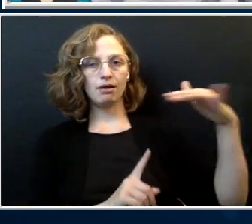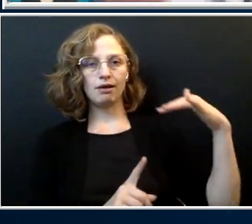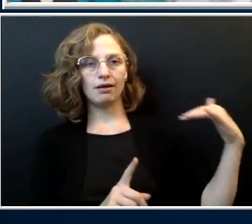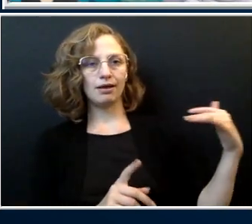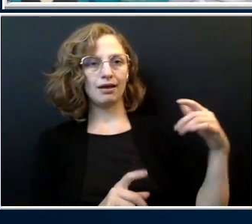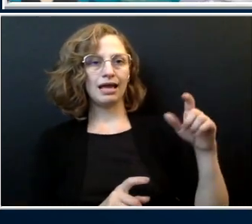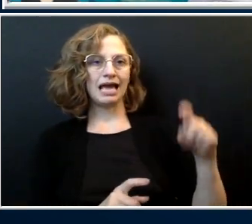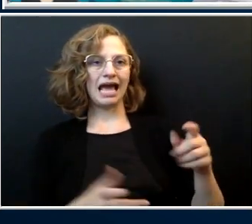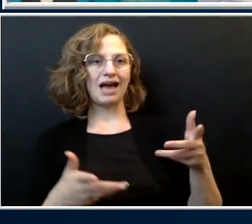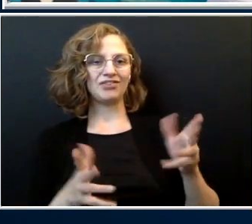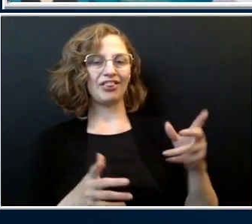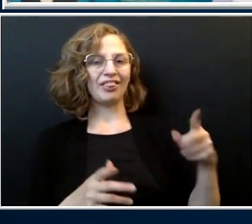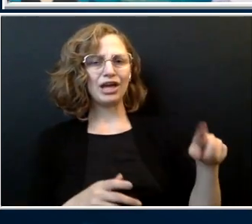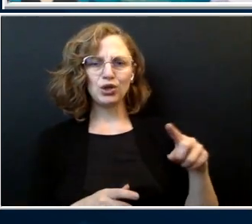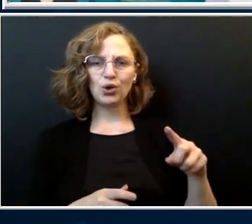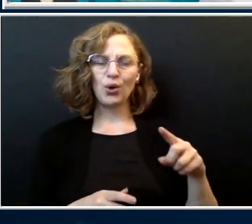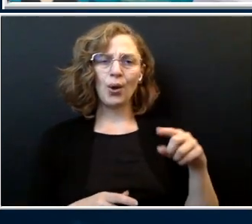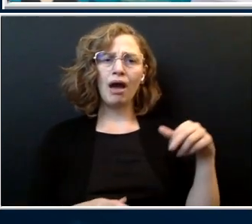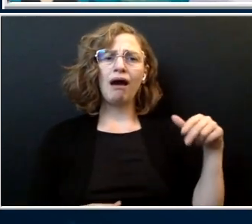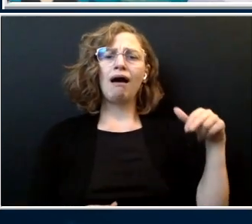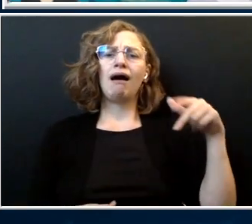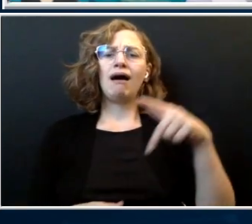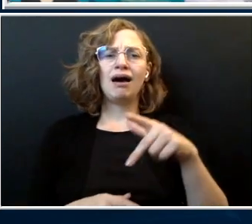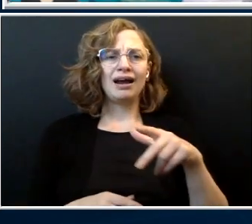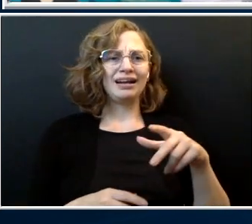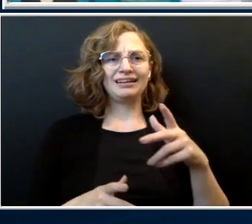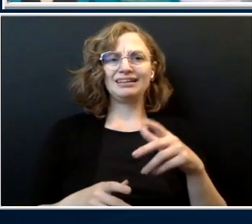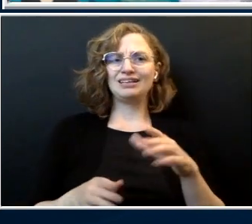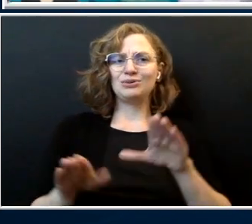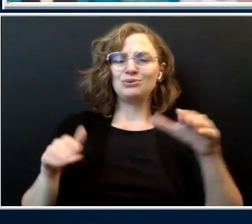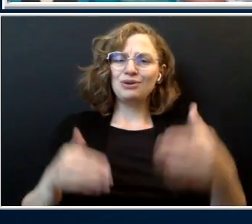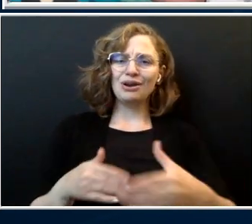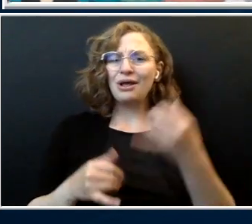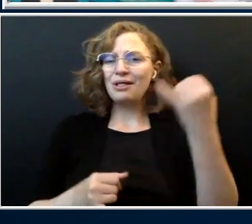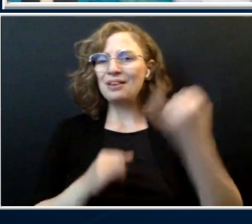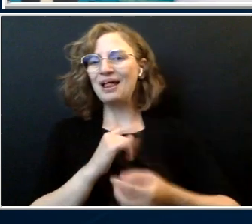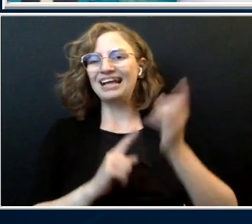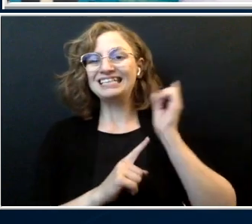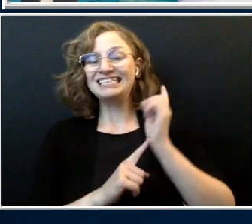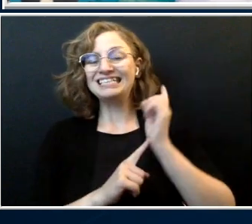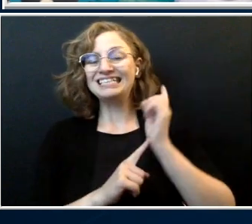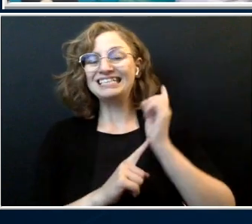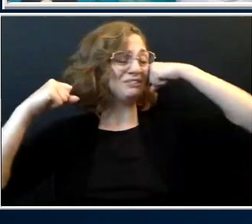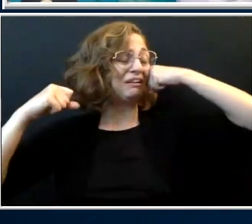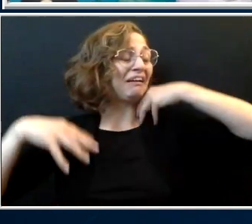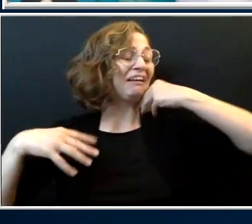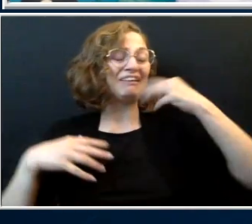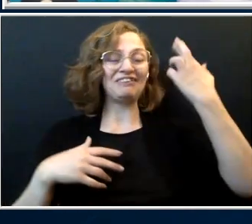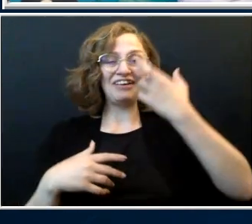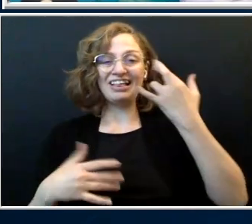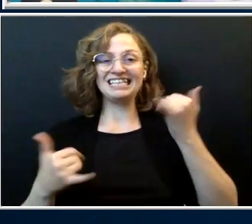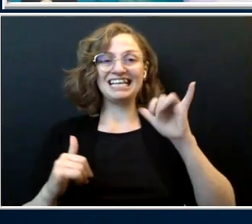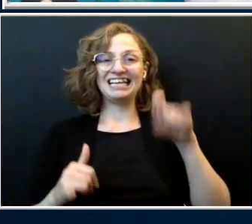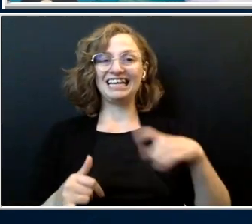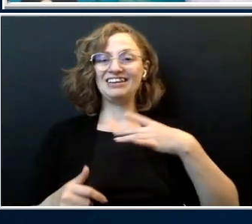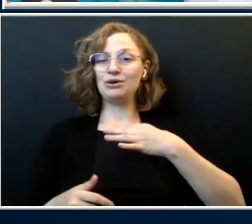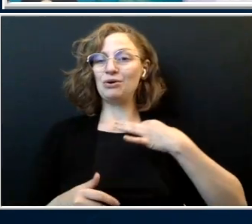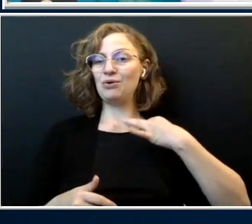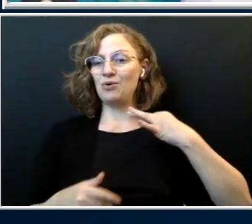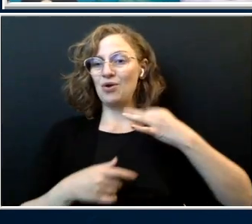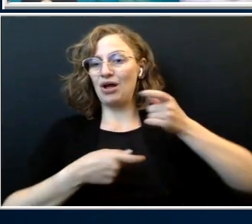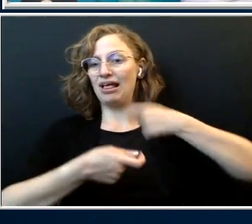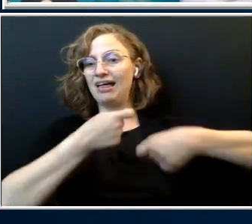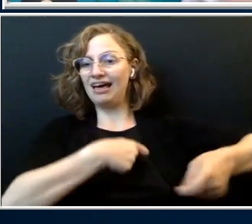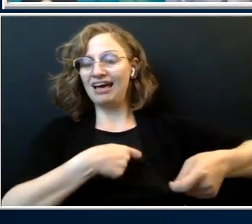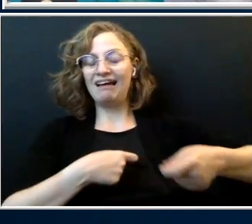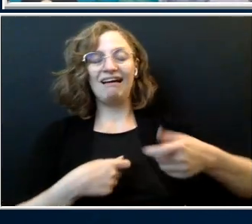still sweating, recognizing you're probably going to have to change your shirt now because you were still sweating from your workout and you didn't put on a tie because you didn't want that to get all sweaty.